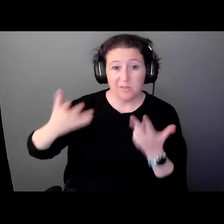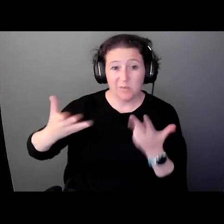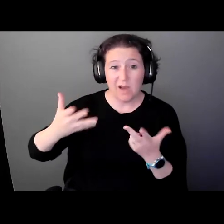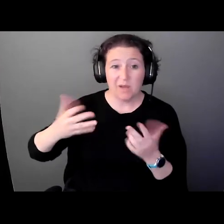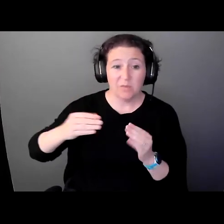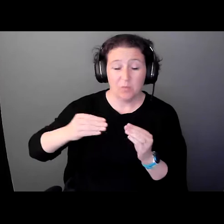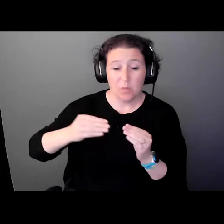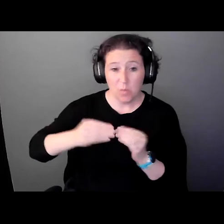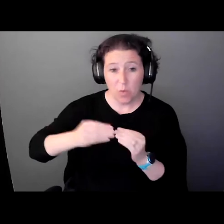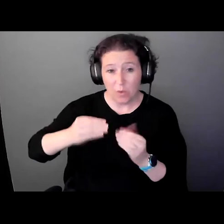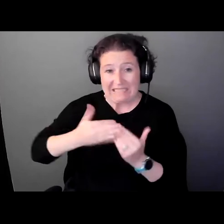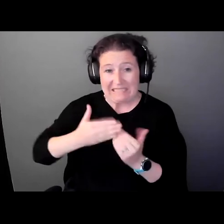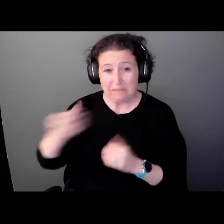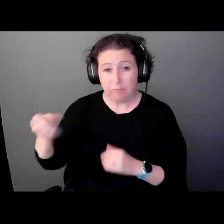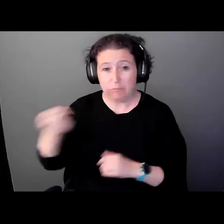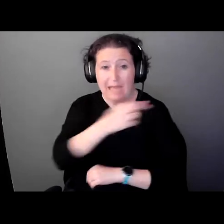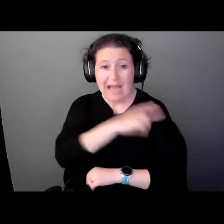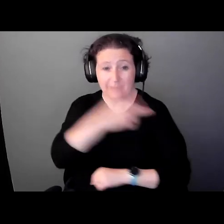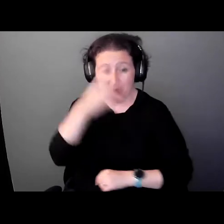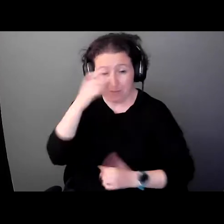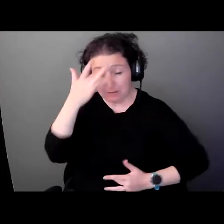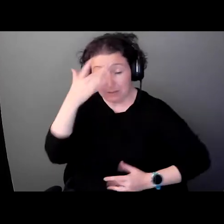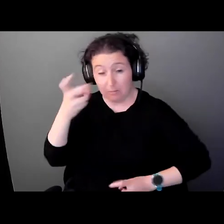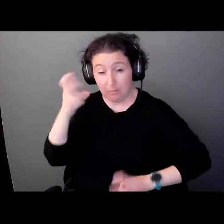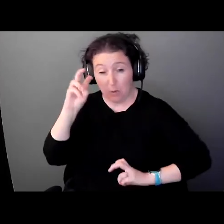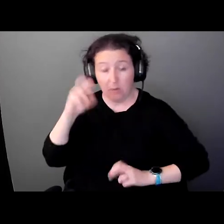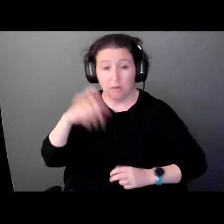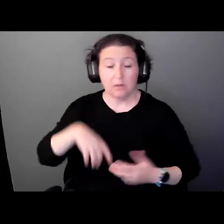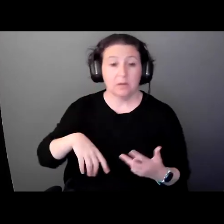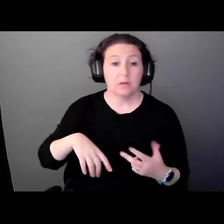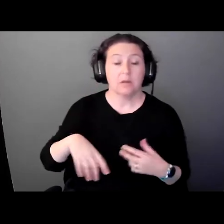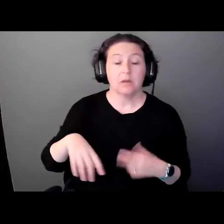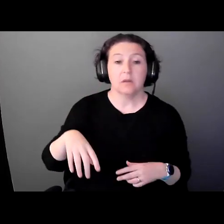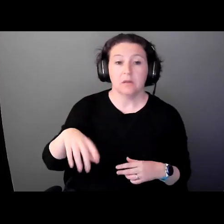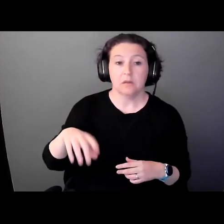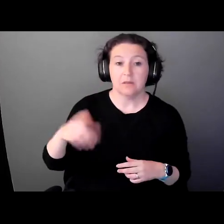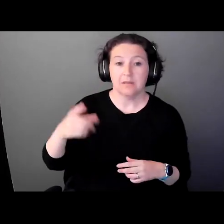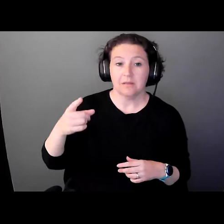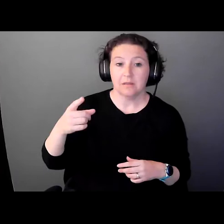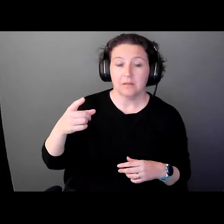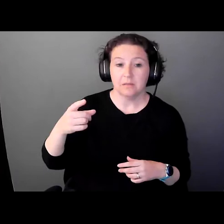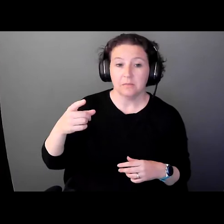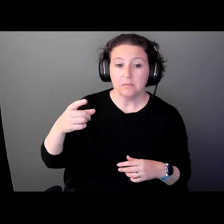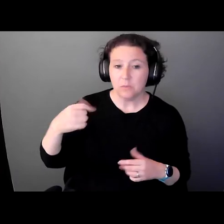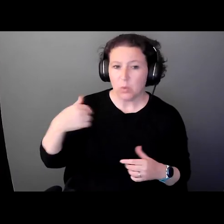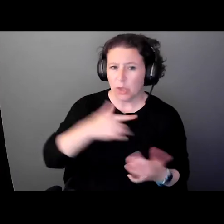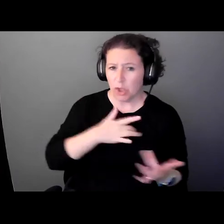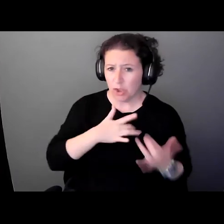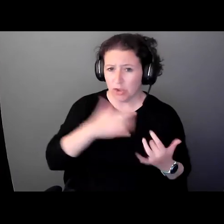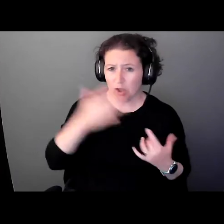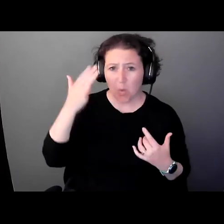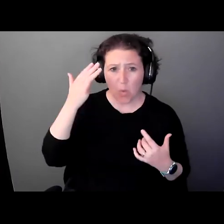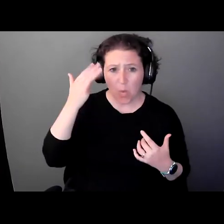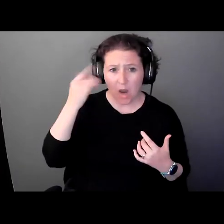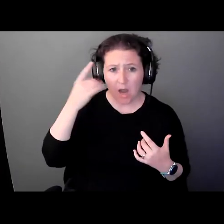weeks. Of particular concern to us is that half or more of the infections in Health and Human Services